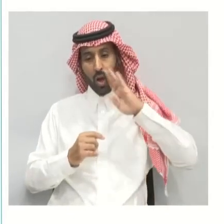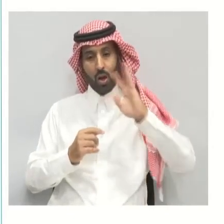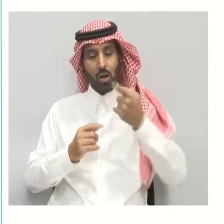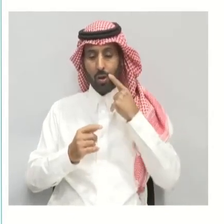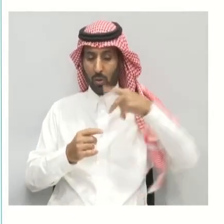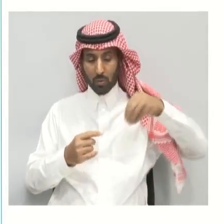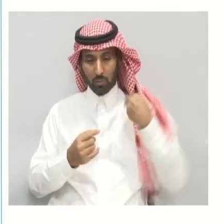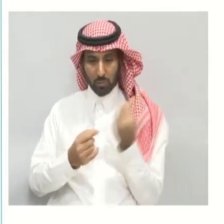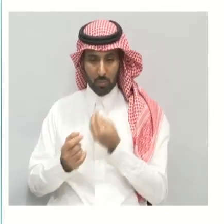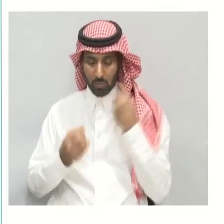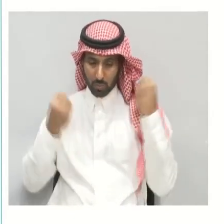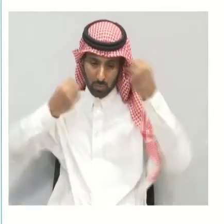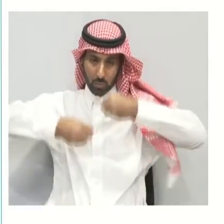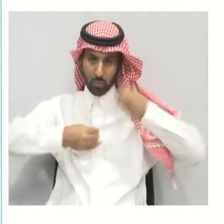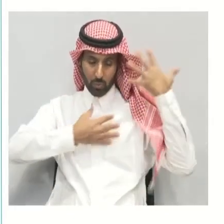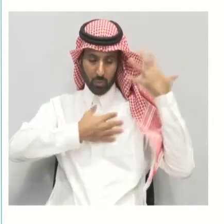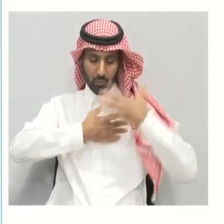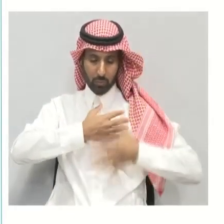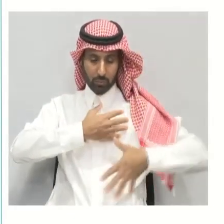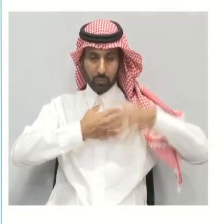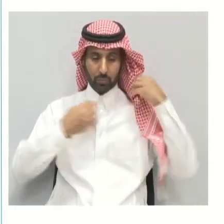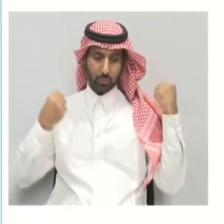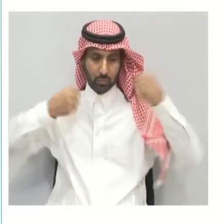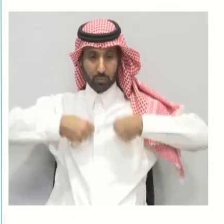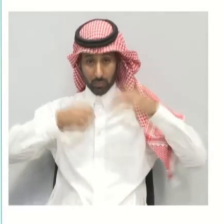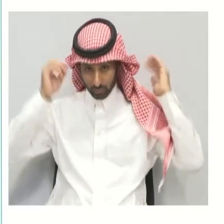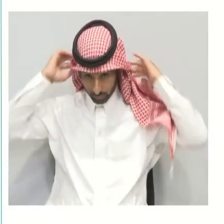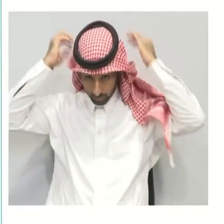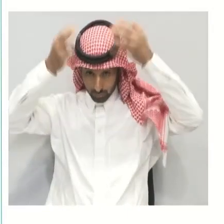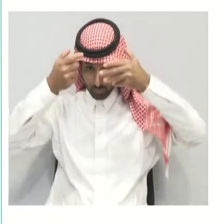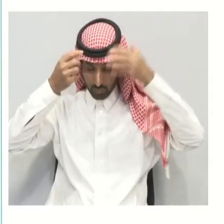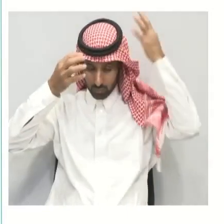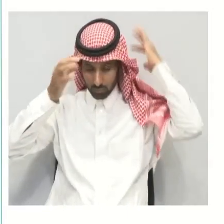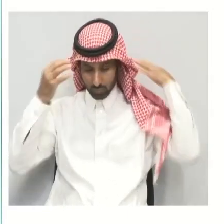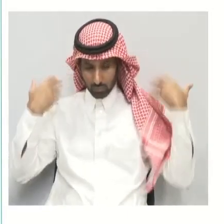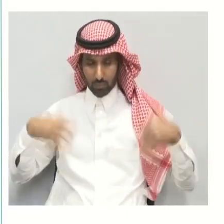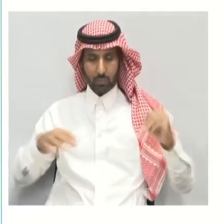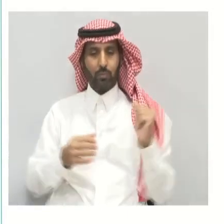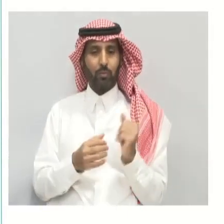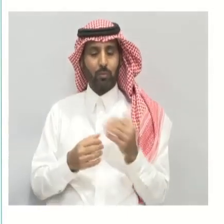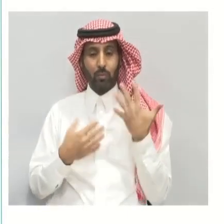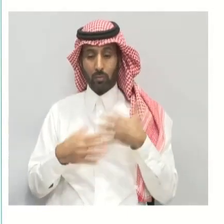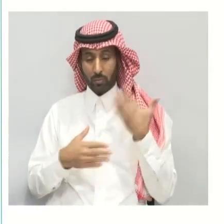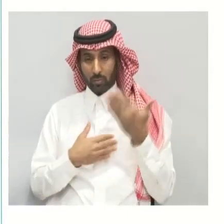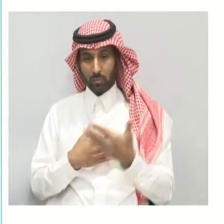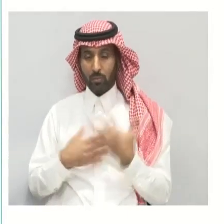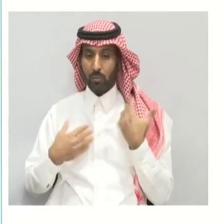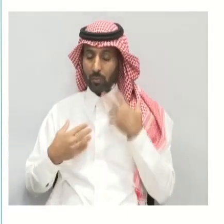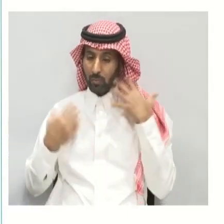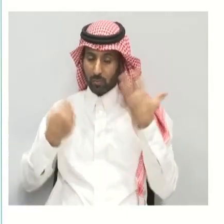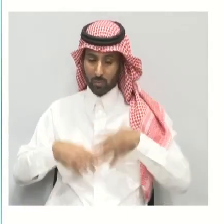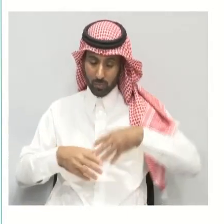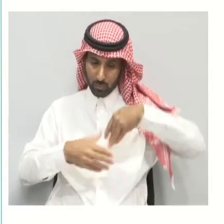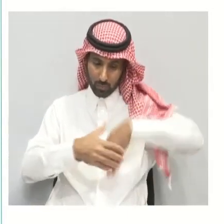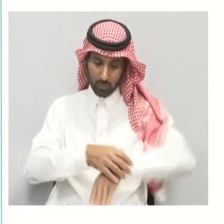wear waterproof jackets or raincoats with hoods to keep their heads dry. They also wear rubber